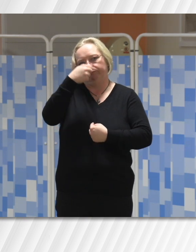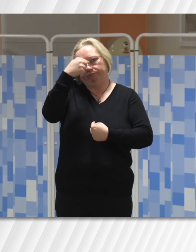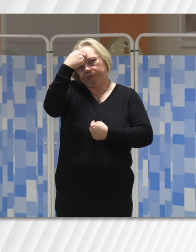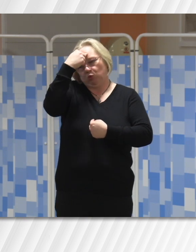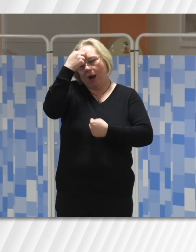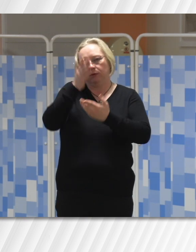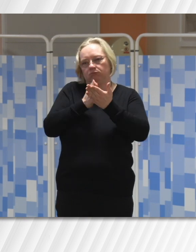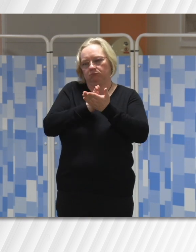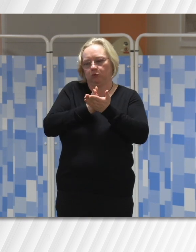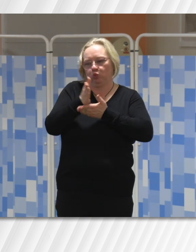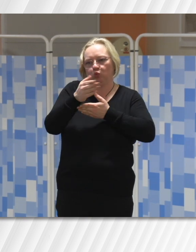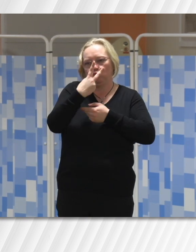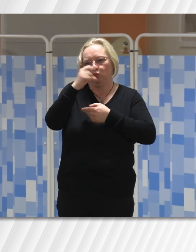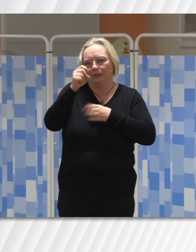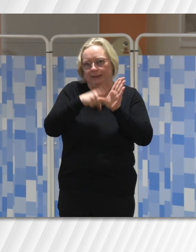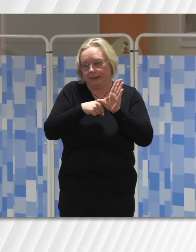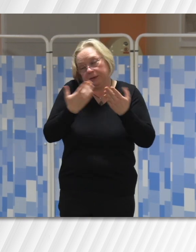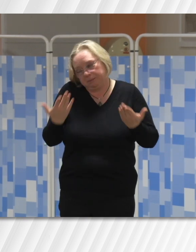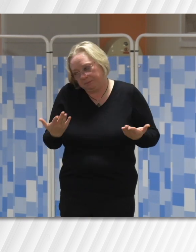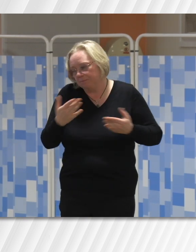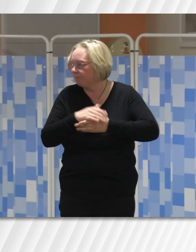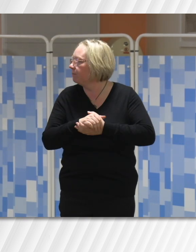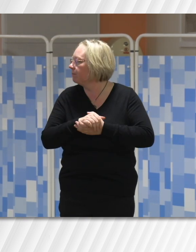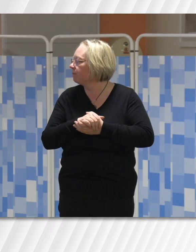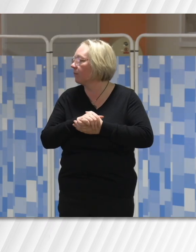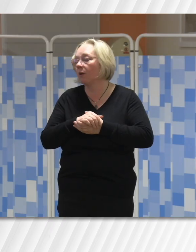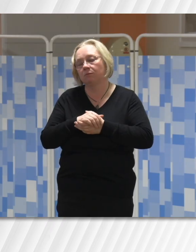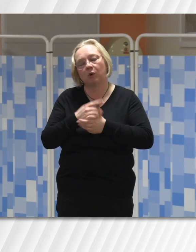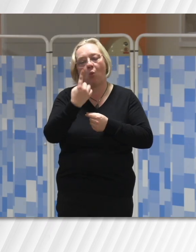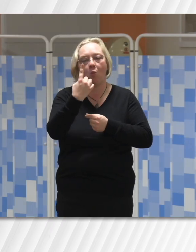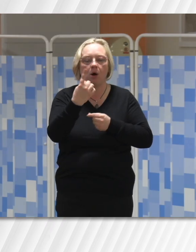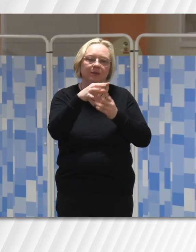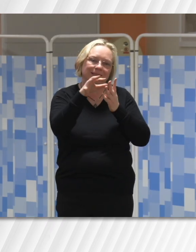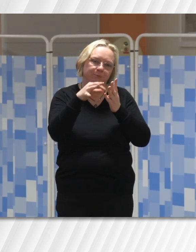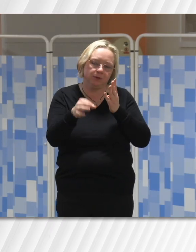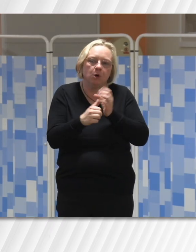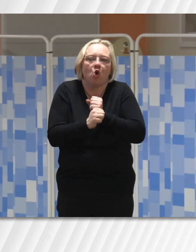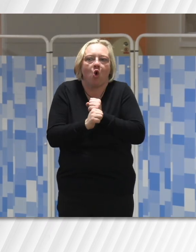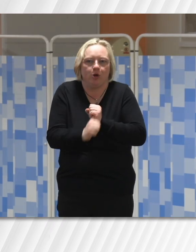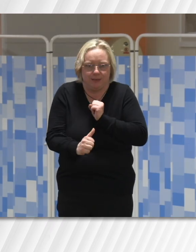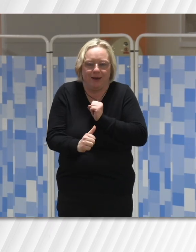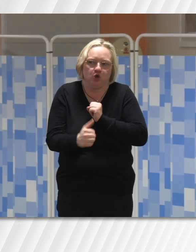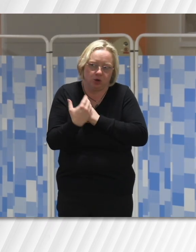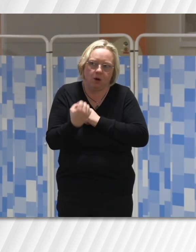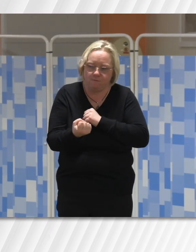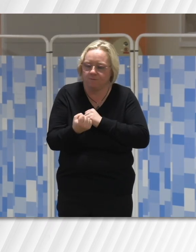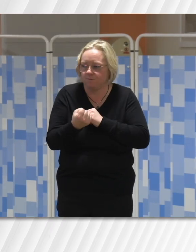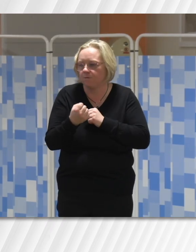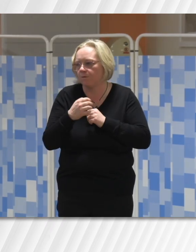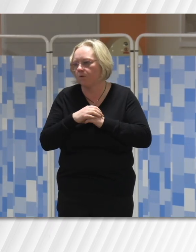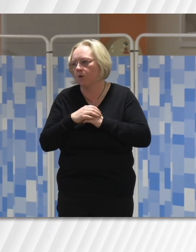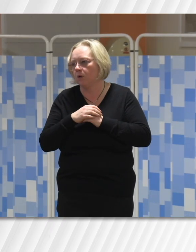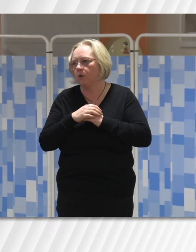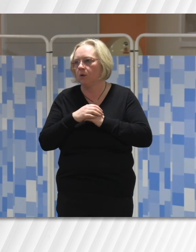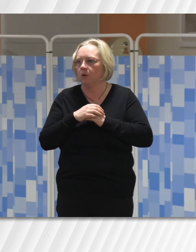that's what happens. And obviously, constipation is an early sign. Somebody might have constipation in midlife and